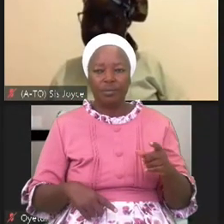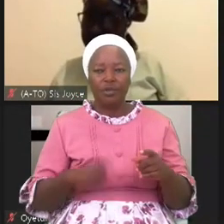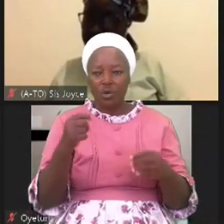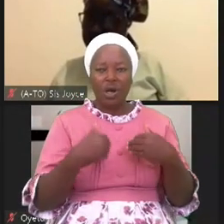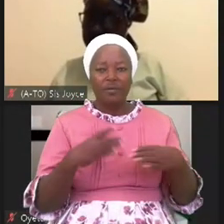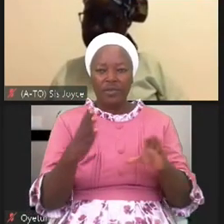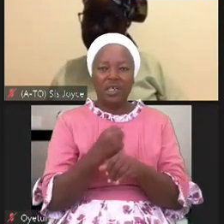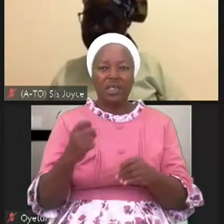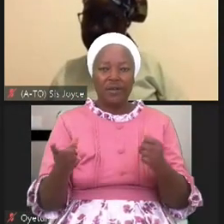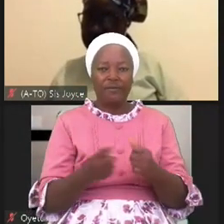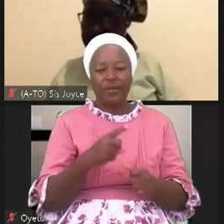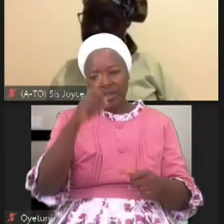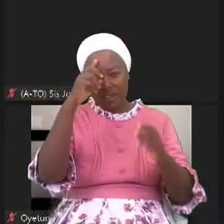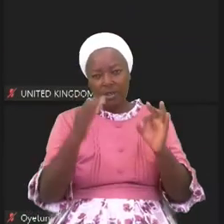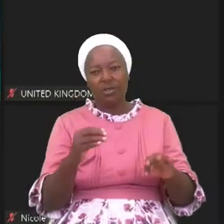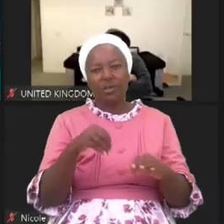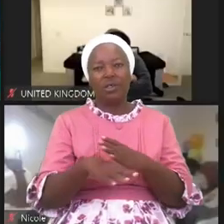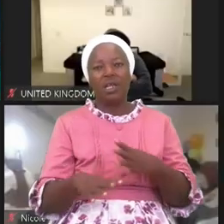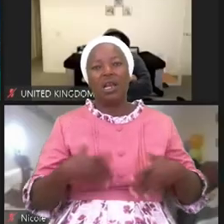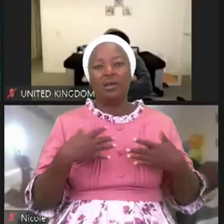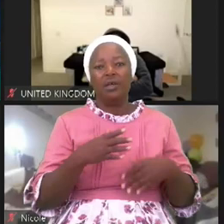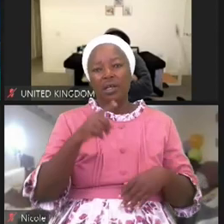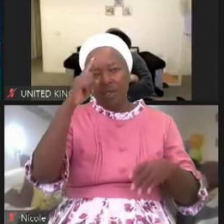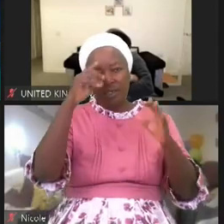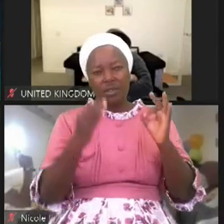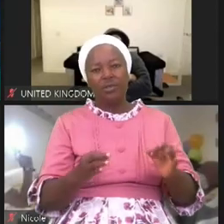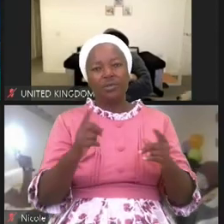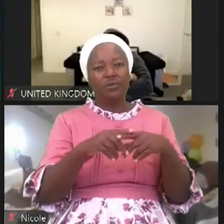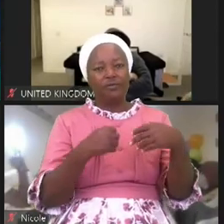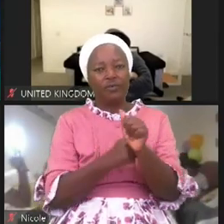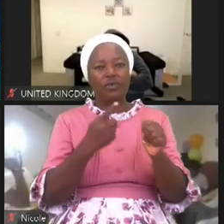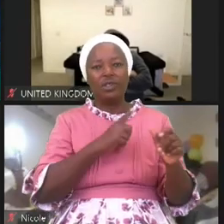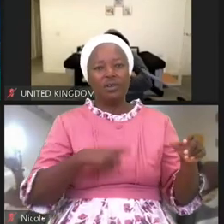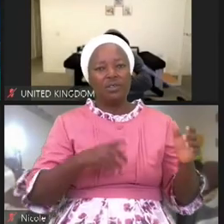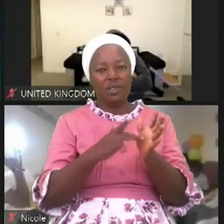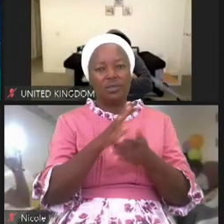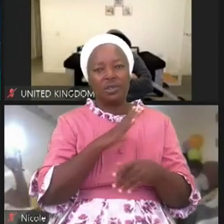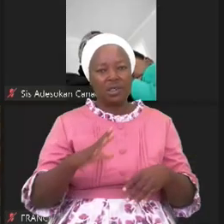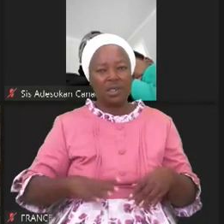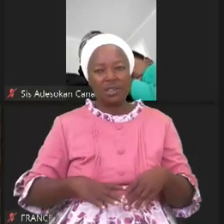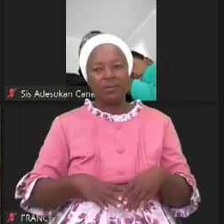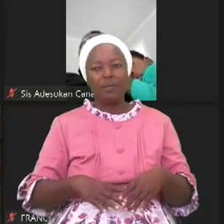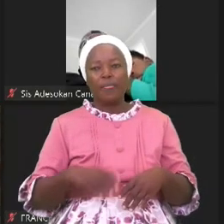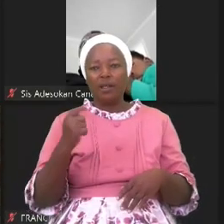decision to follow the Lord Jesus Christ, the lover of your soul, the one that will take you from this earth